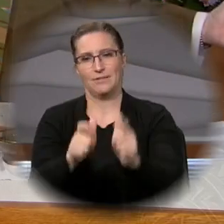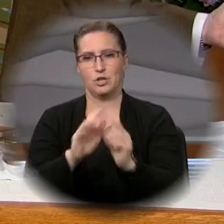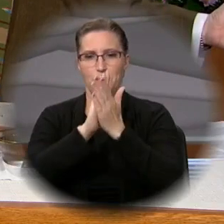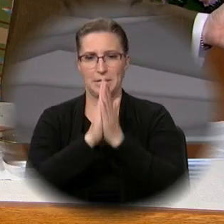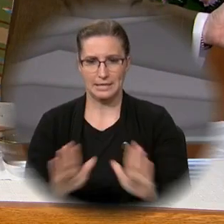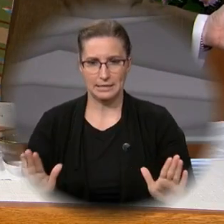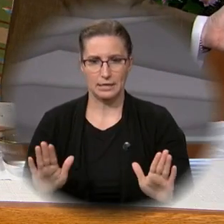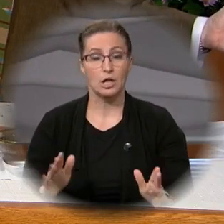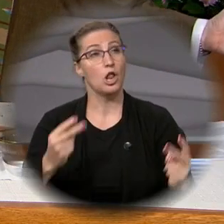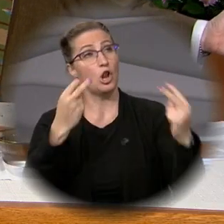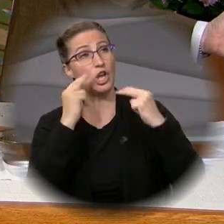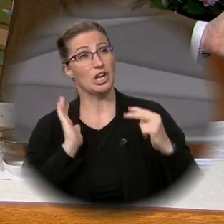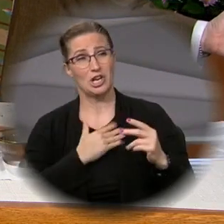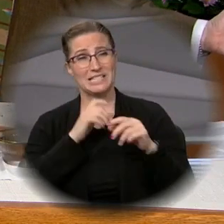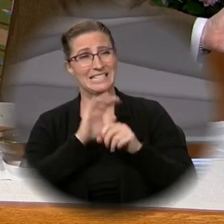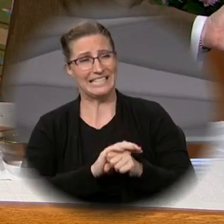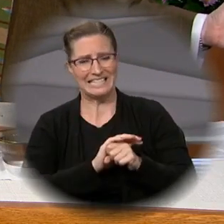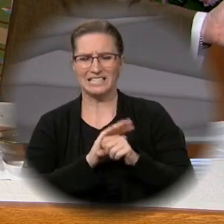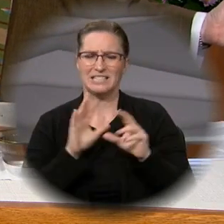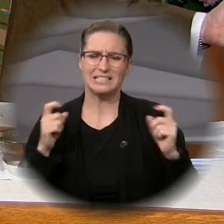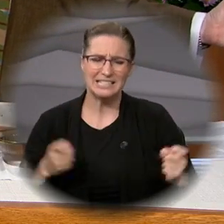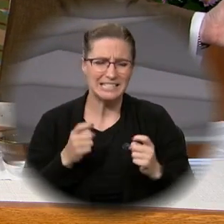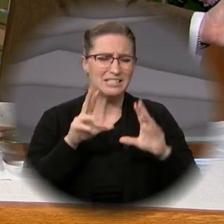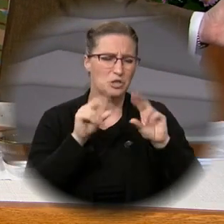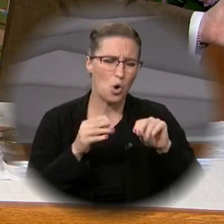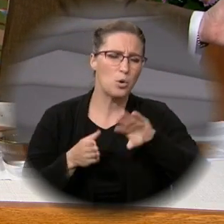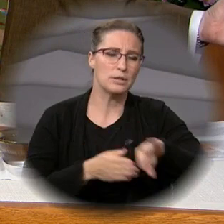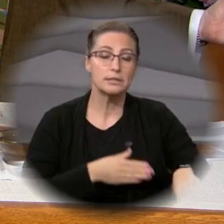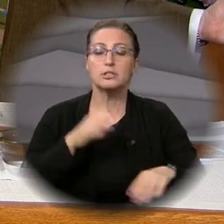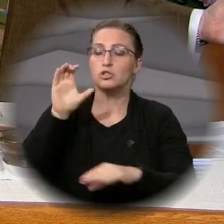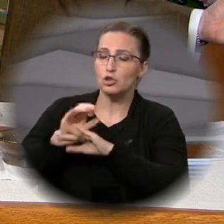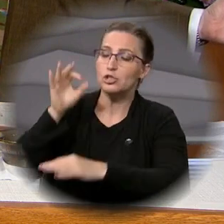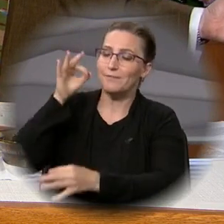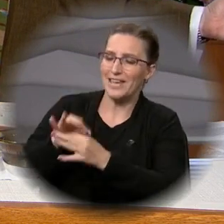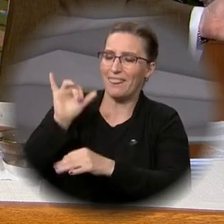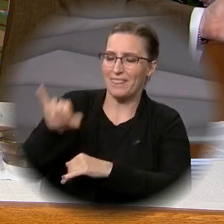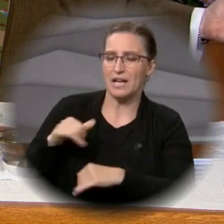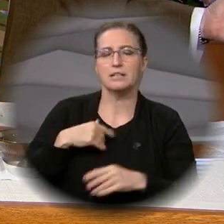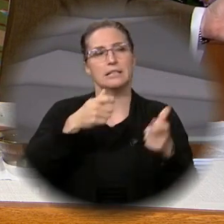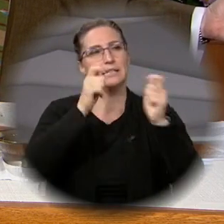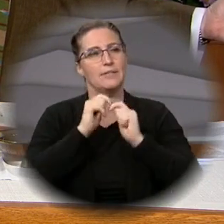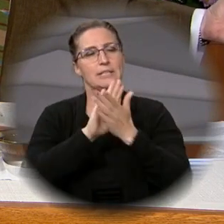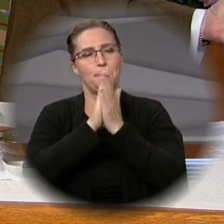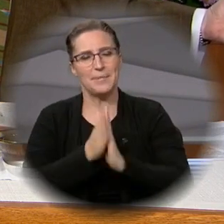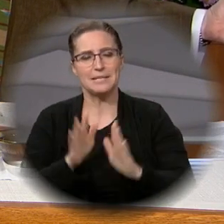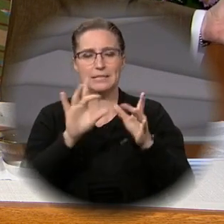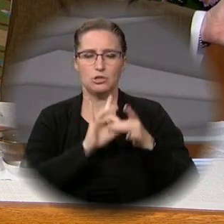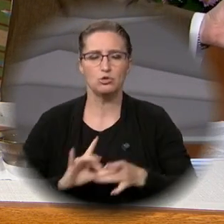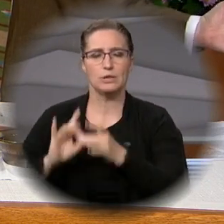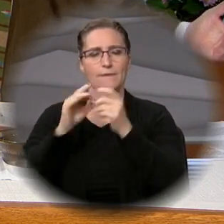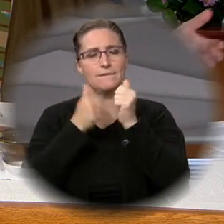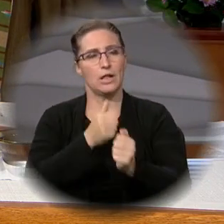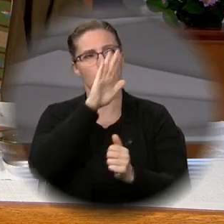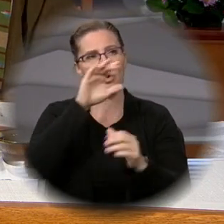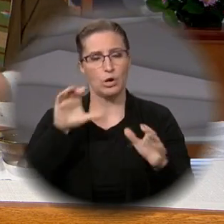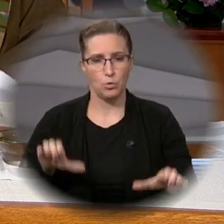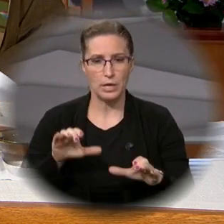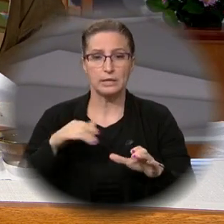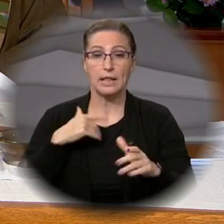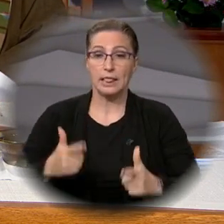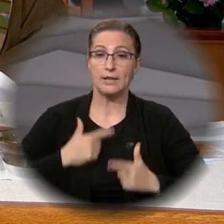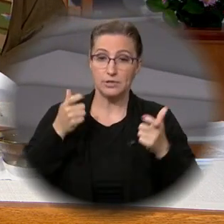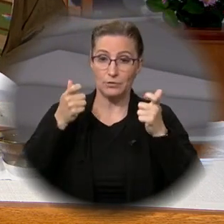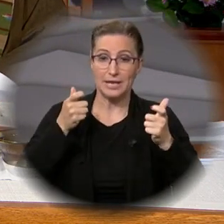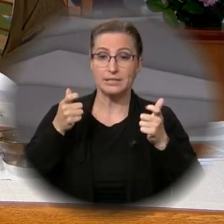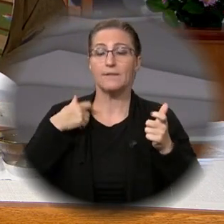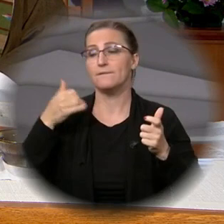my peace I give you. Look not on our sins, but on the faith of your church. Graciously grant her peace and unity in accordance with your will, who lives